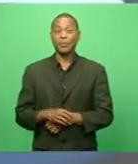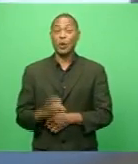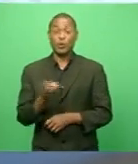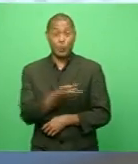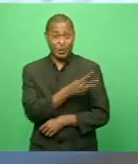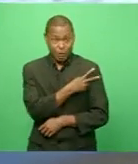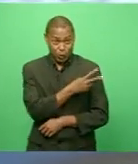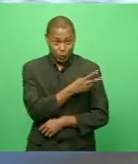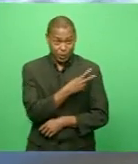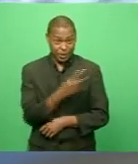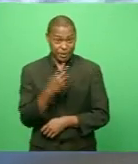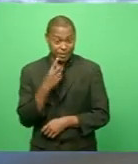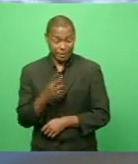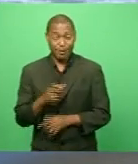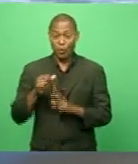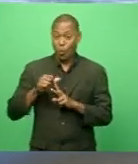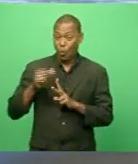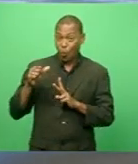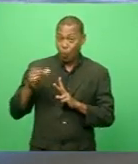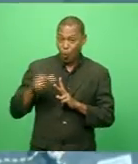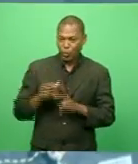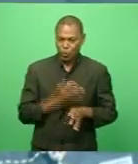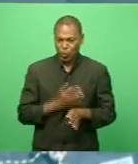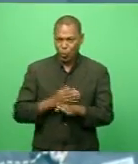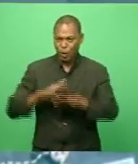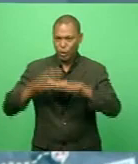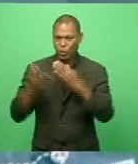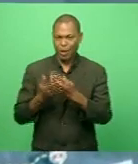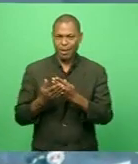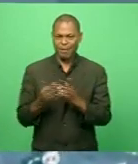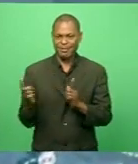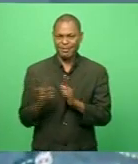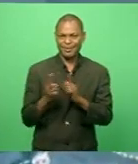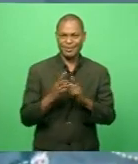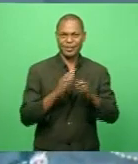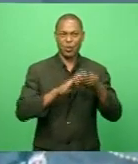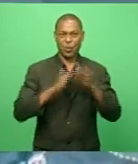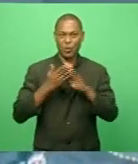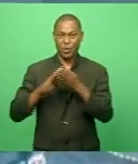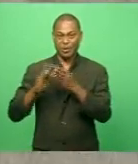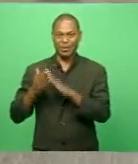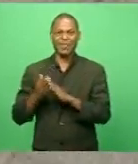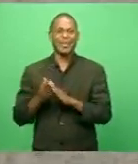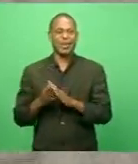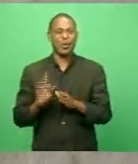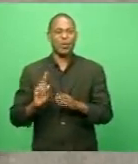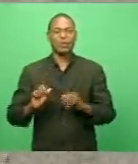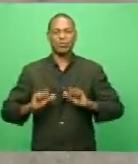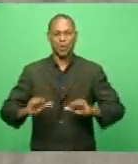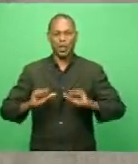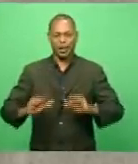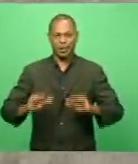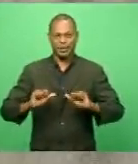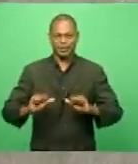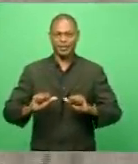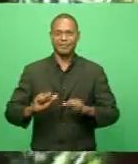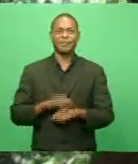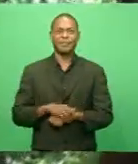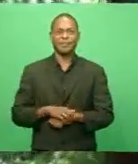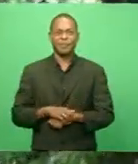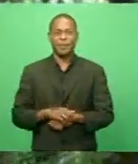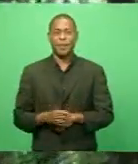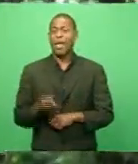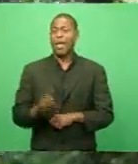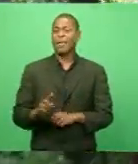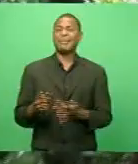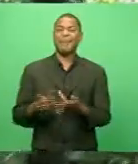Dunes National Park are also working with nearby communities to protect this site, as trespassing, alcohol consumption and other